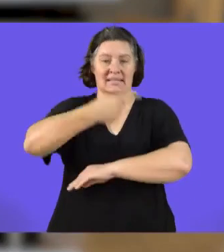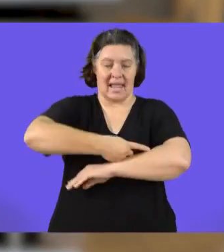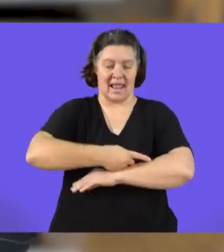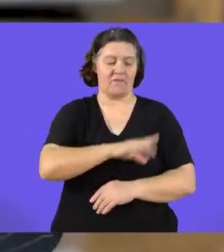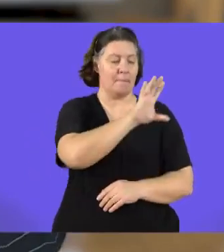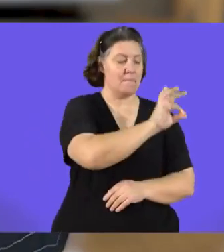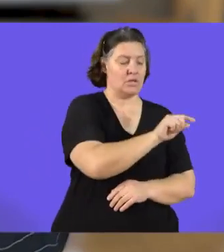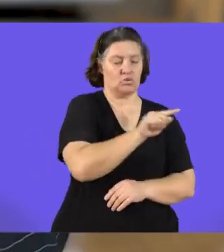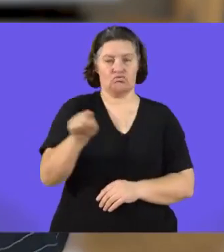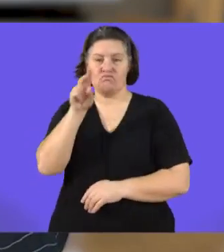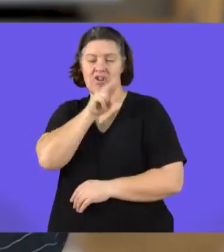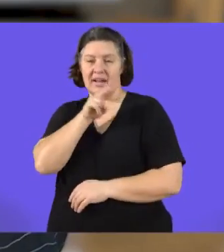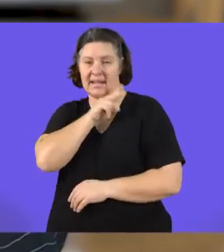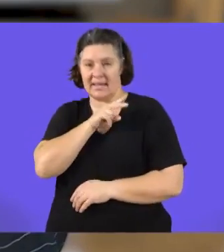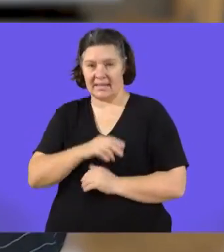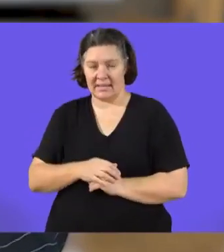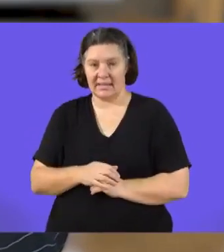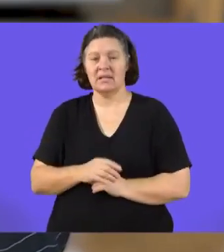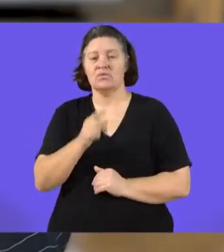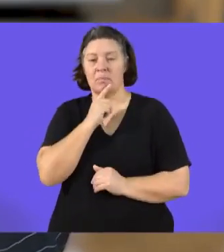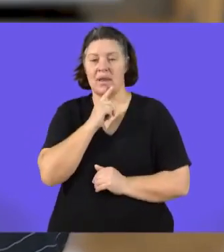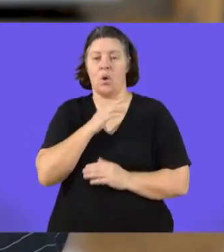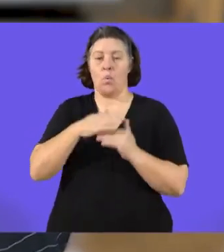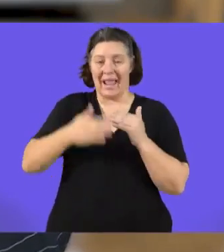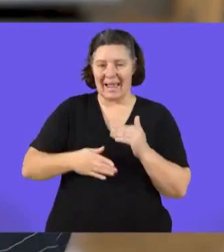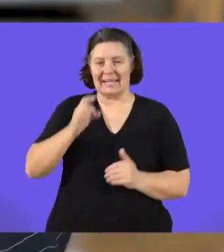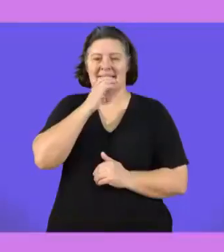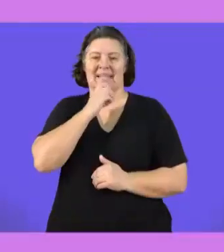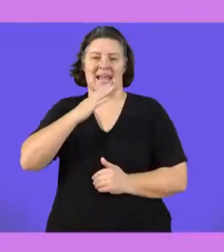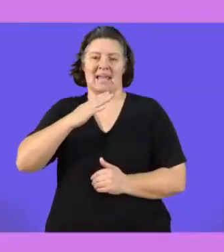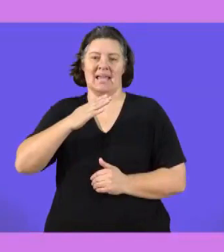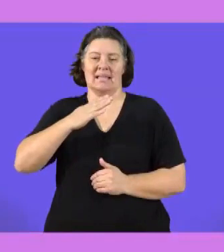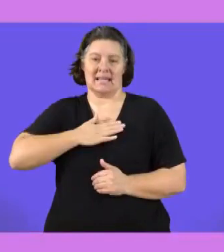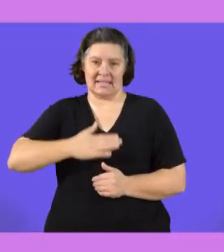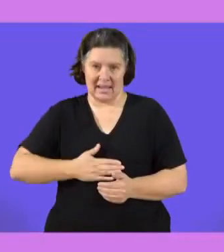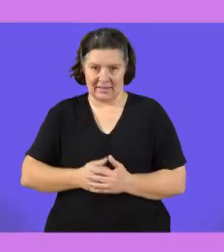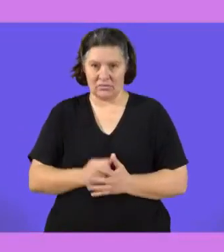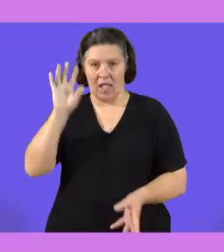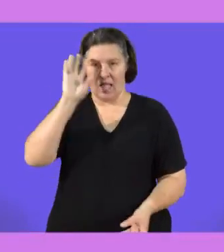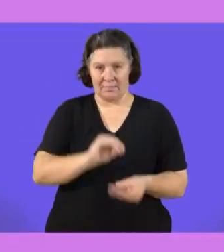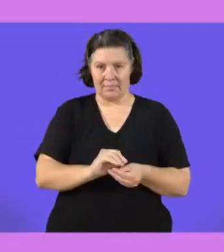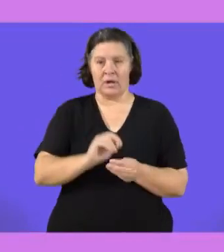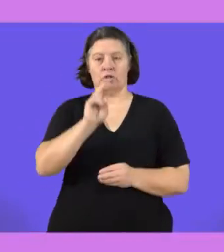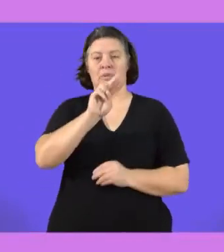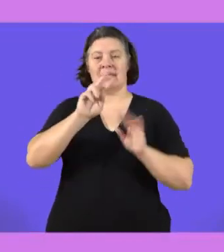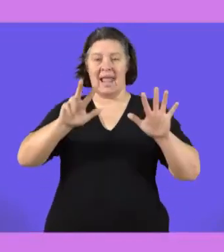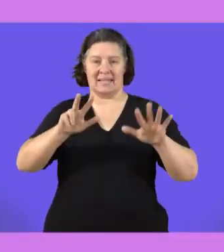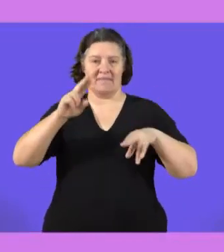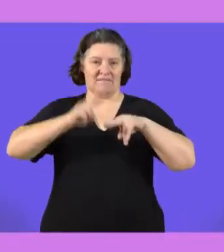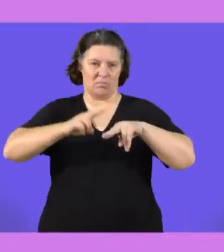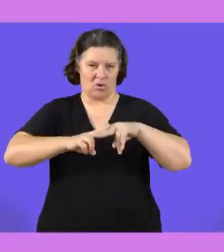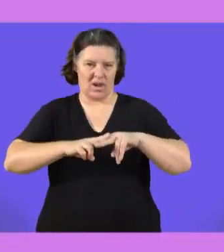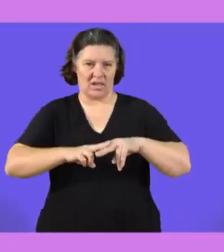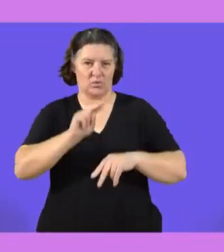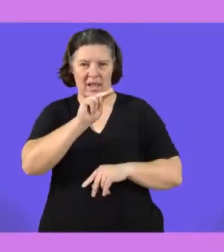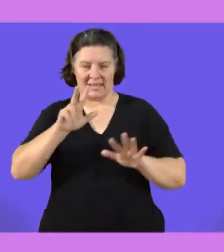to Fridays, so meaning weekends will be Saturday and Sunday. All in all, I have 28 days, right, in this month of February. So